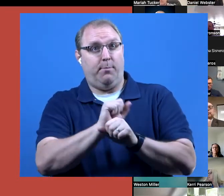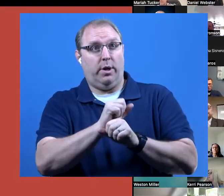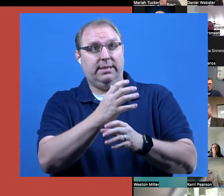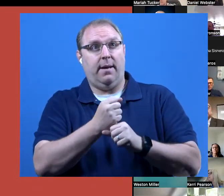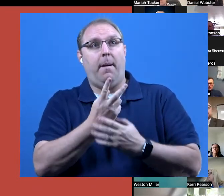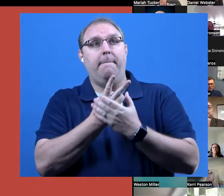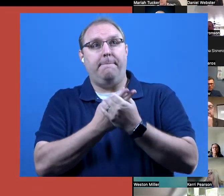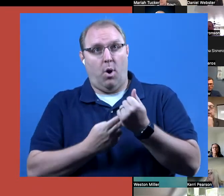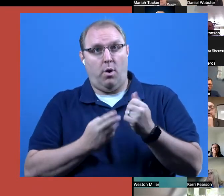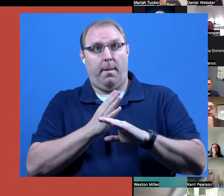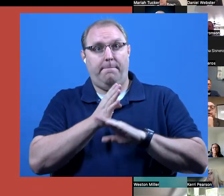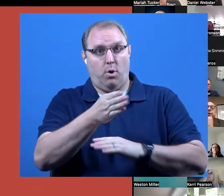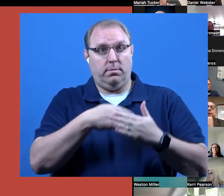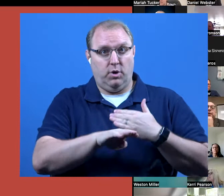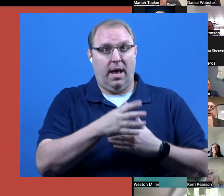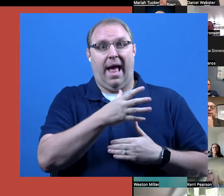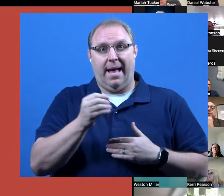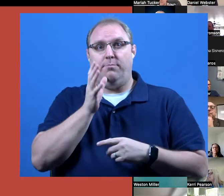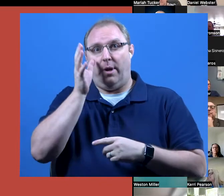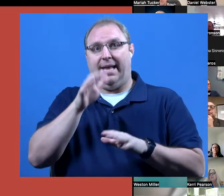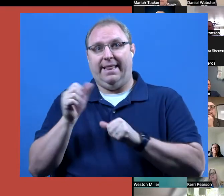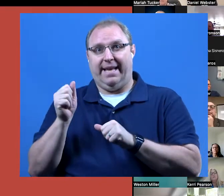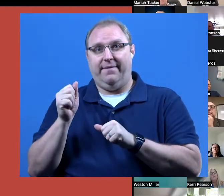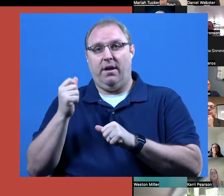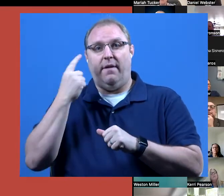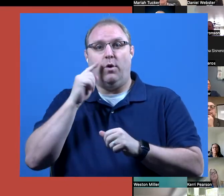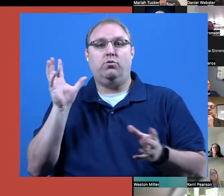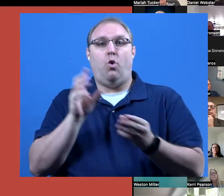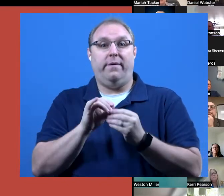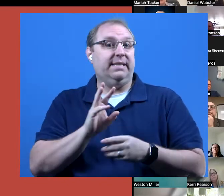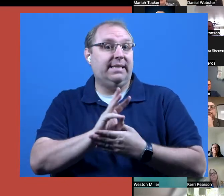Yes, that answer is easy, and it's yes.